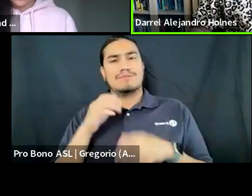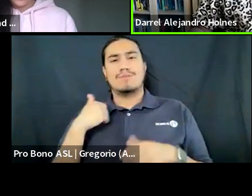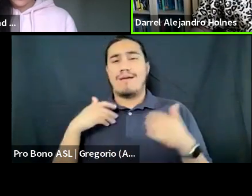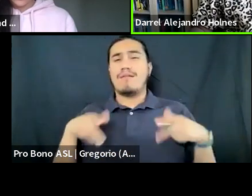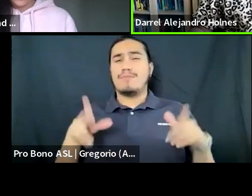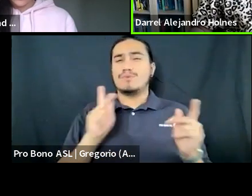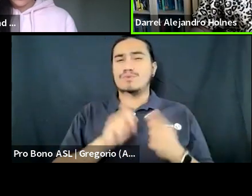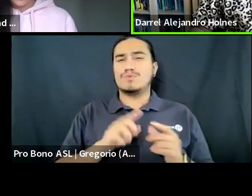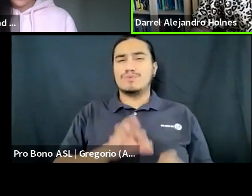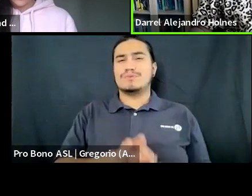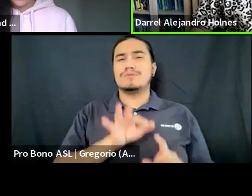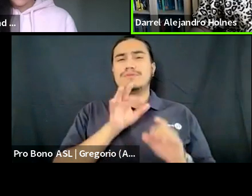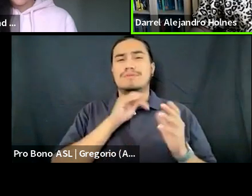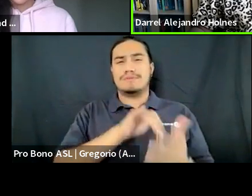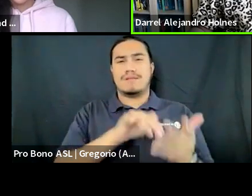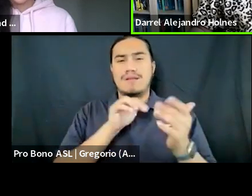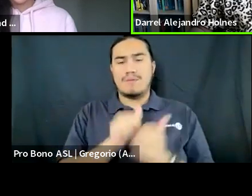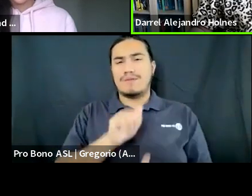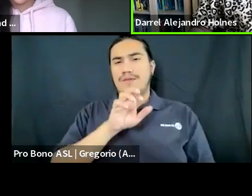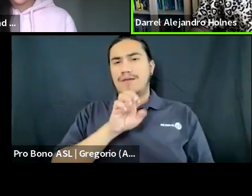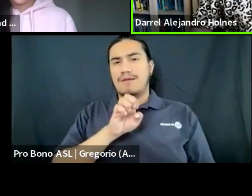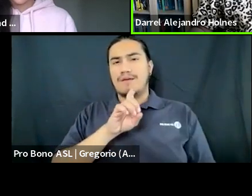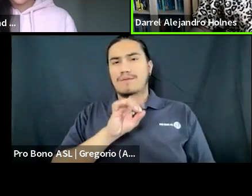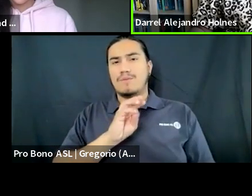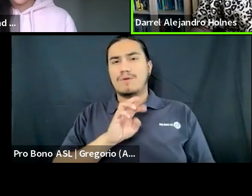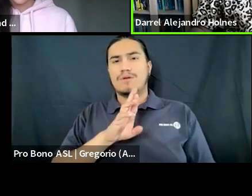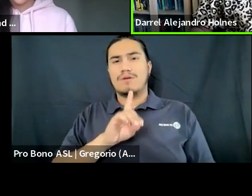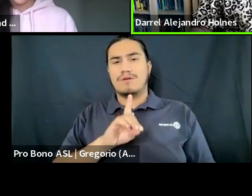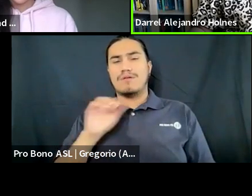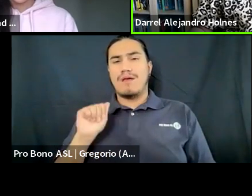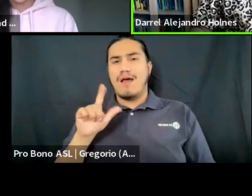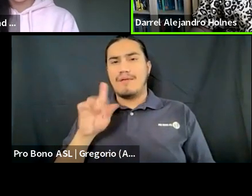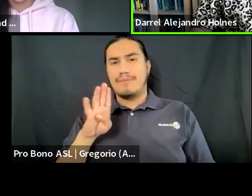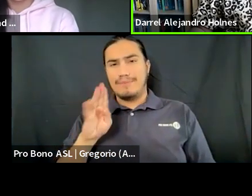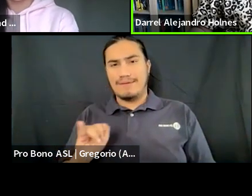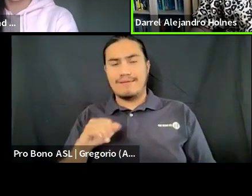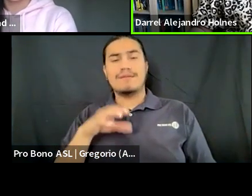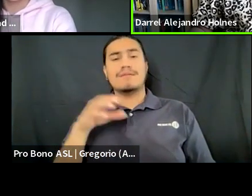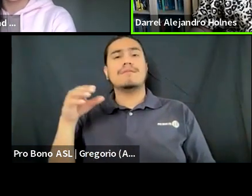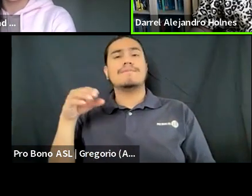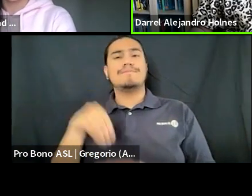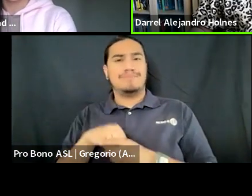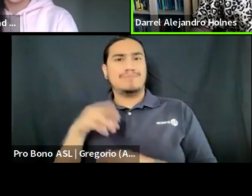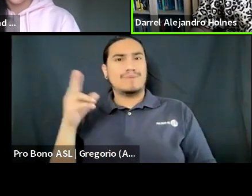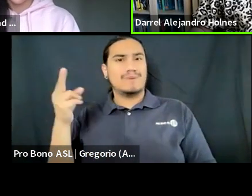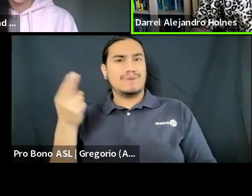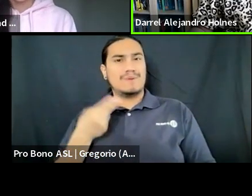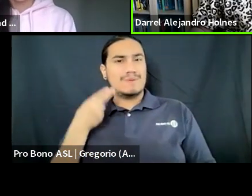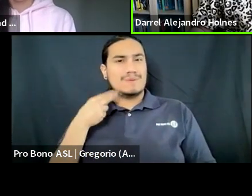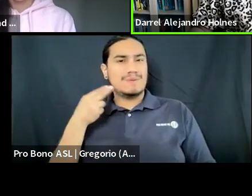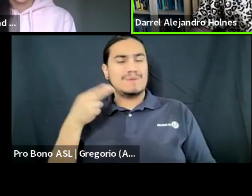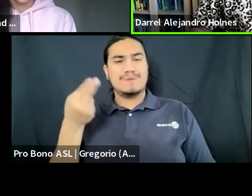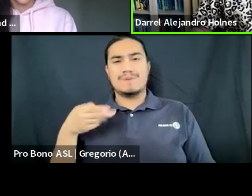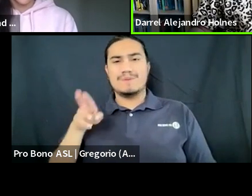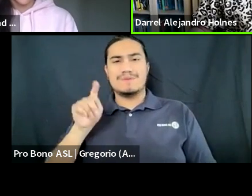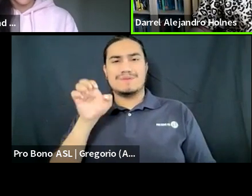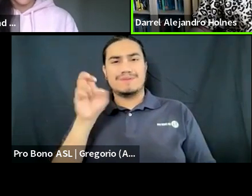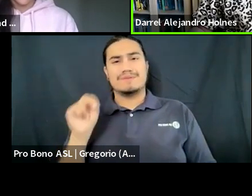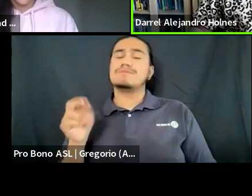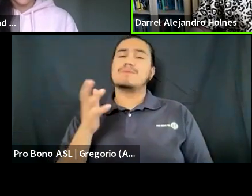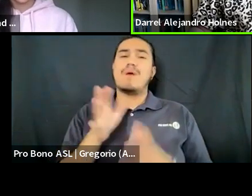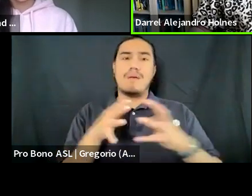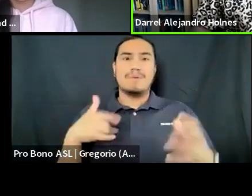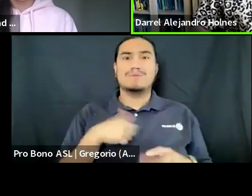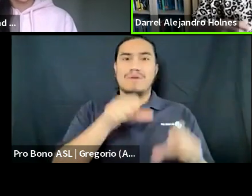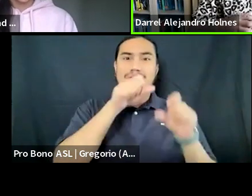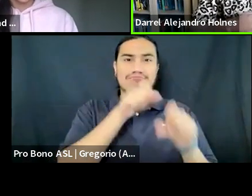Albee and then Mark Medoff at the University of Houston. And so just knowing how much I loved literature and how much I